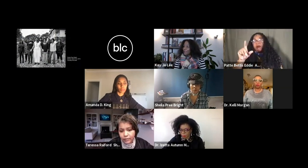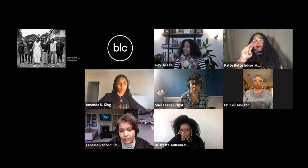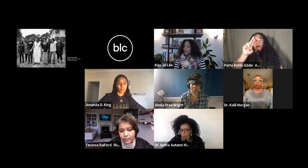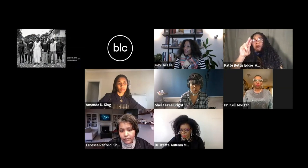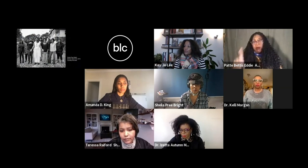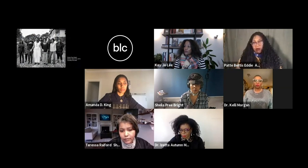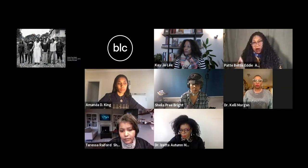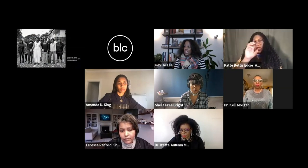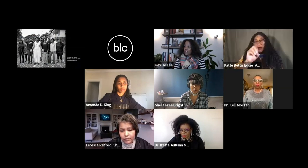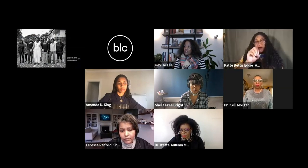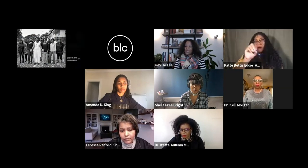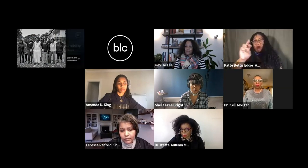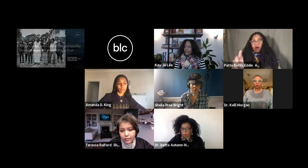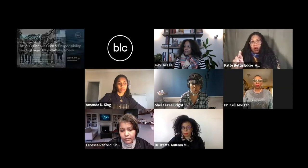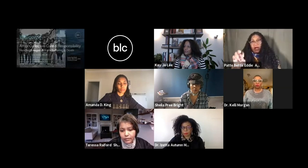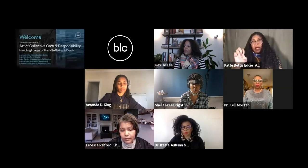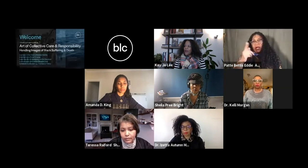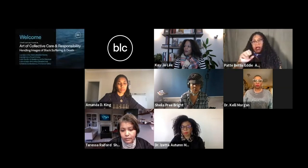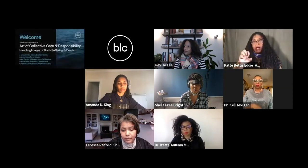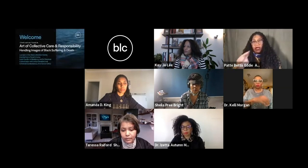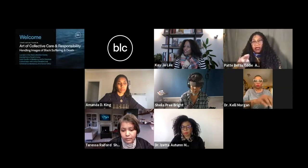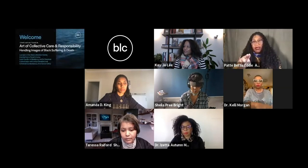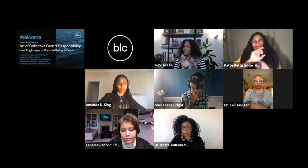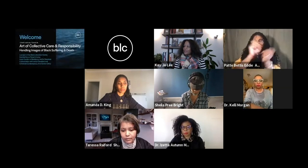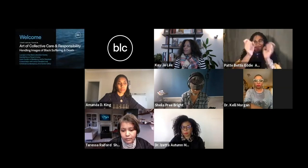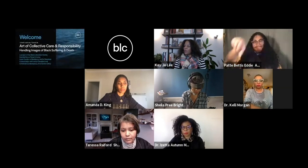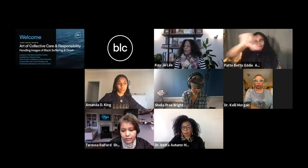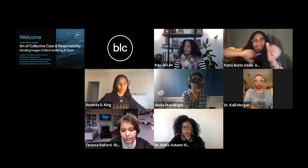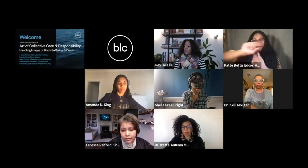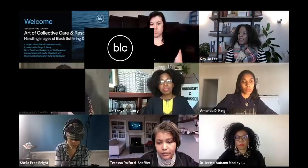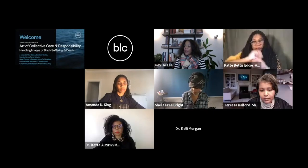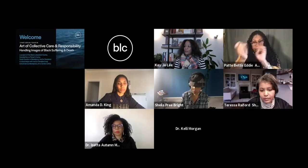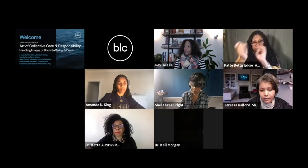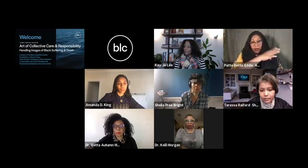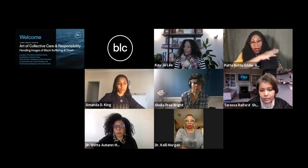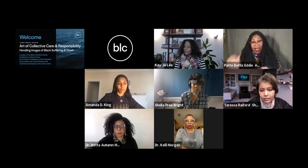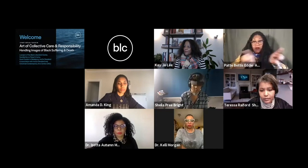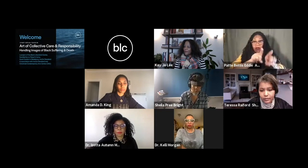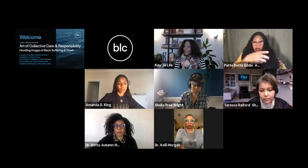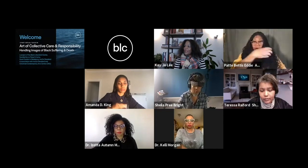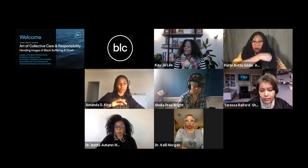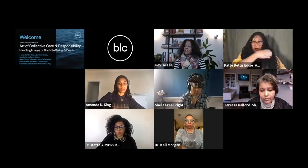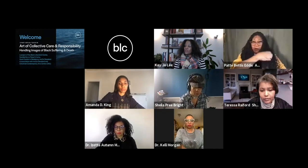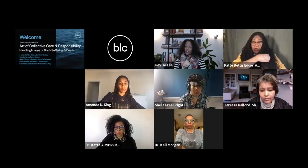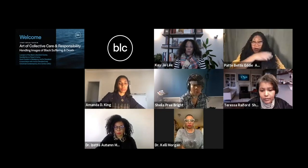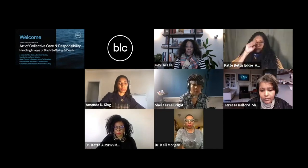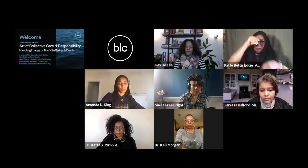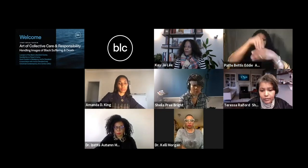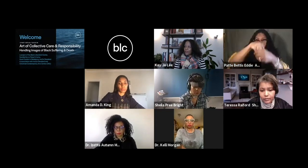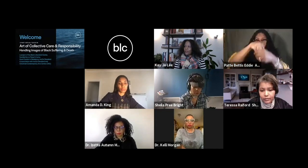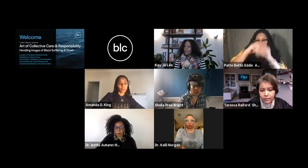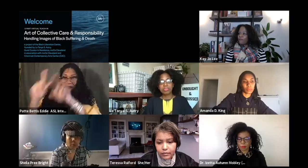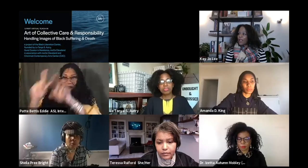accountability to create social change in spaces of racial justice and law enforcement accountability. Since George